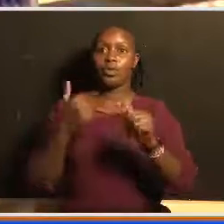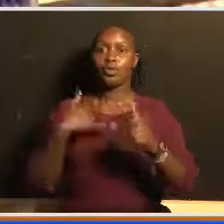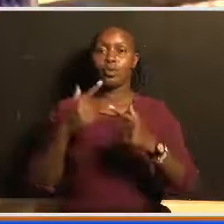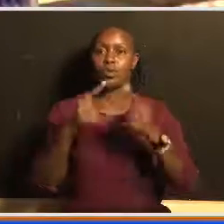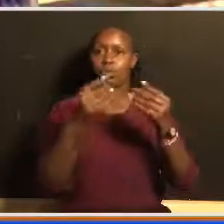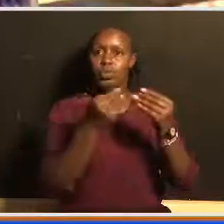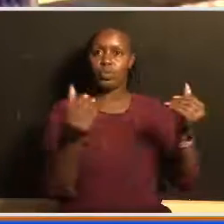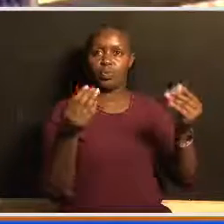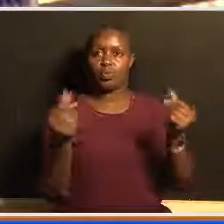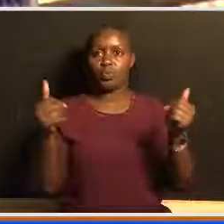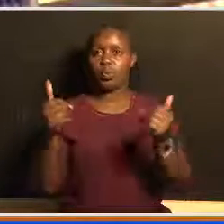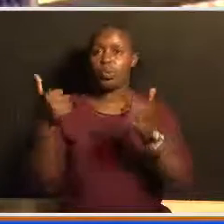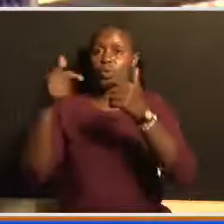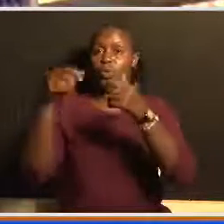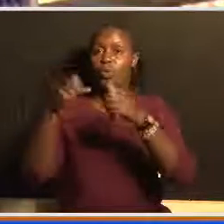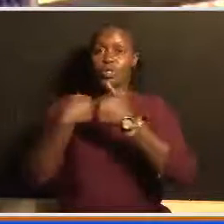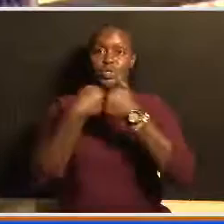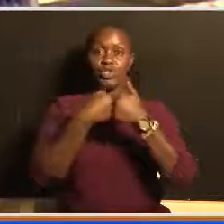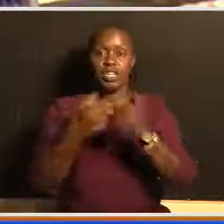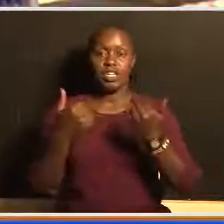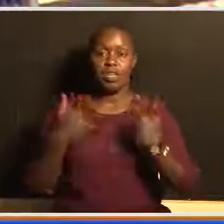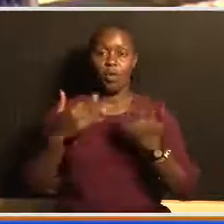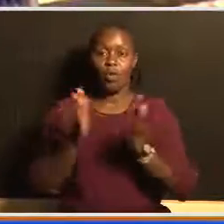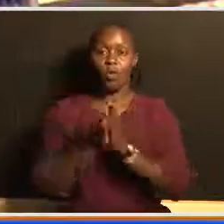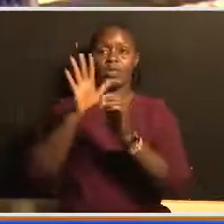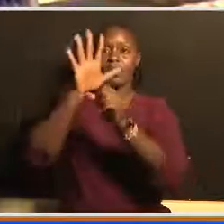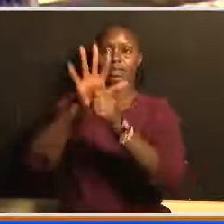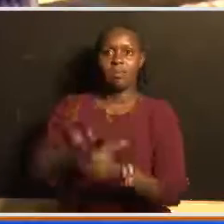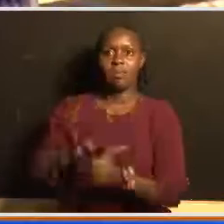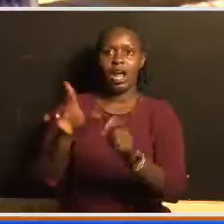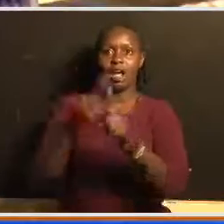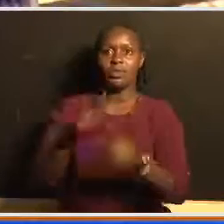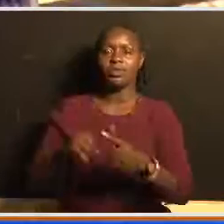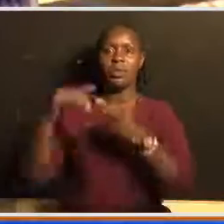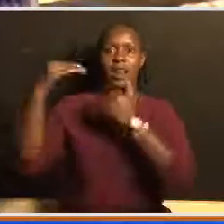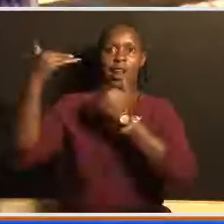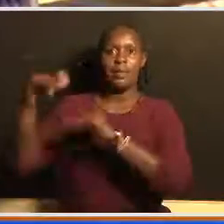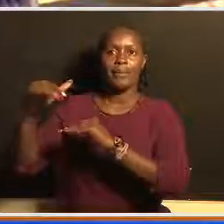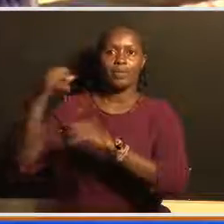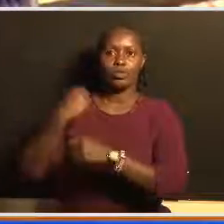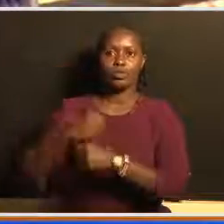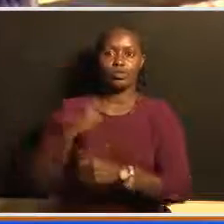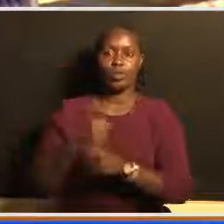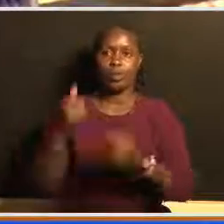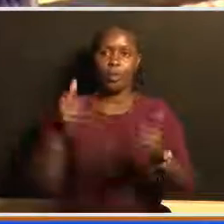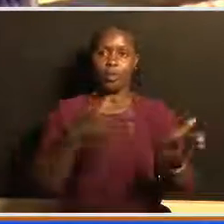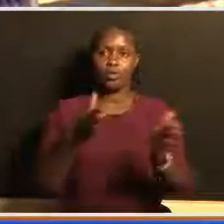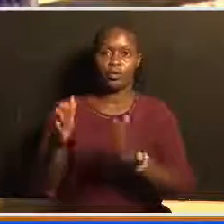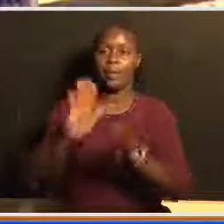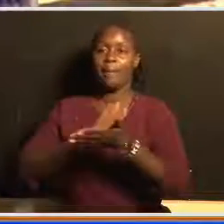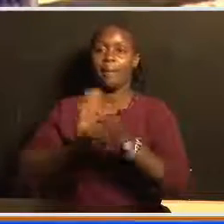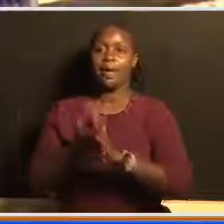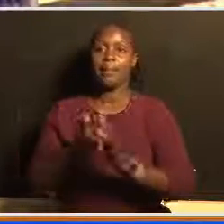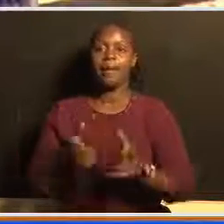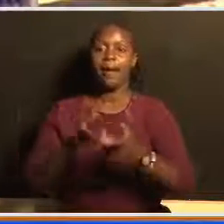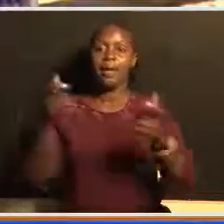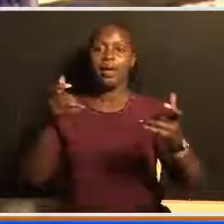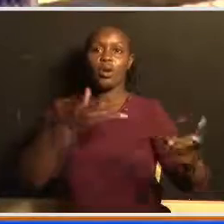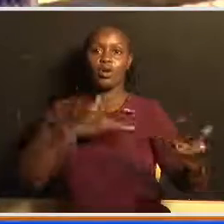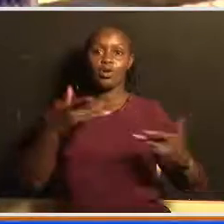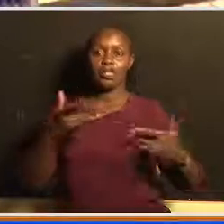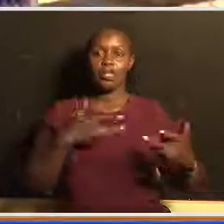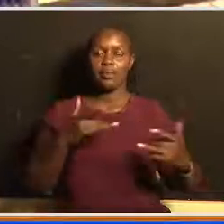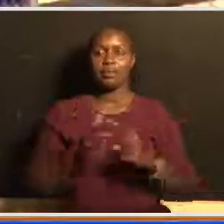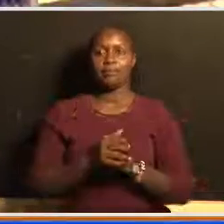in today's society, with discrimination and limited job opportunities being prominent concerns. Our reporter, Nicholas